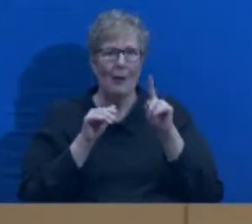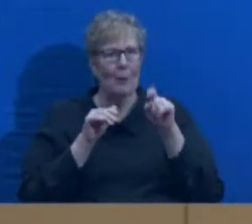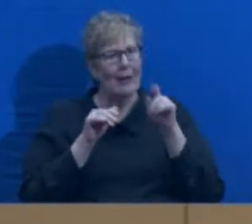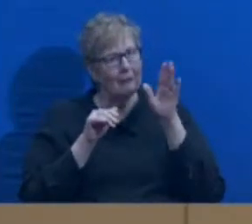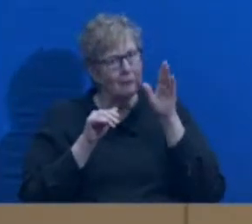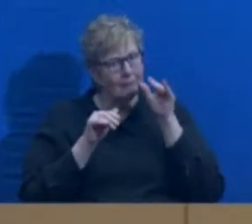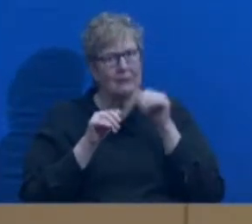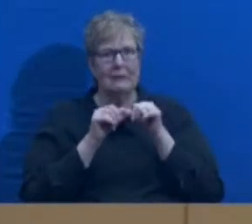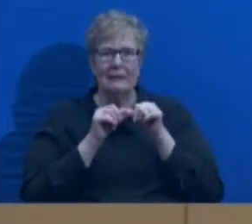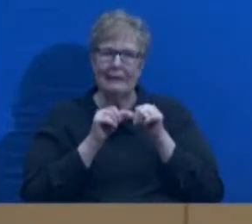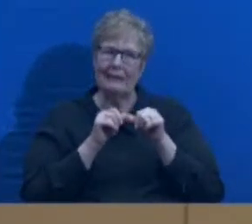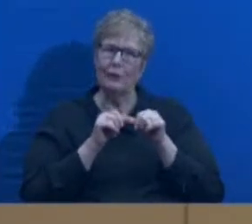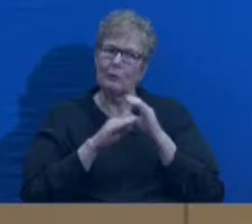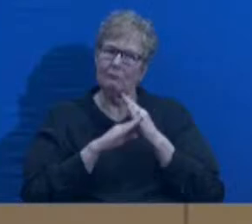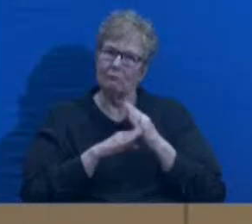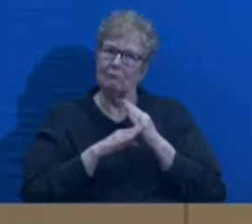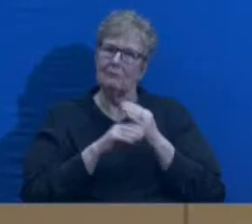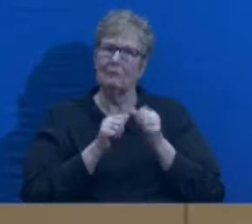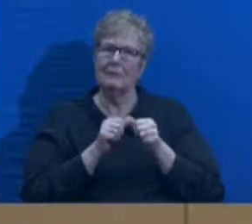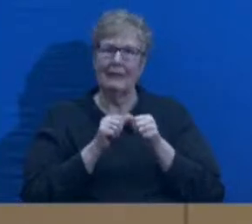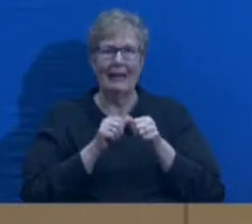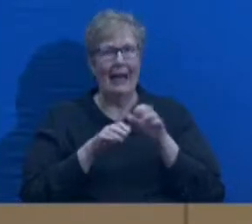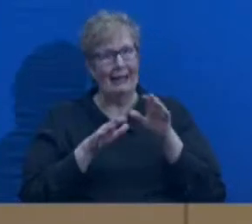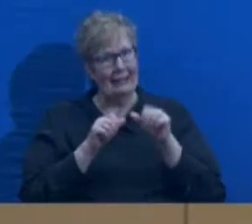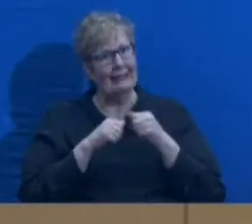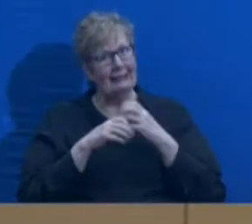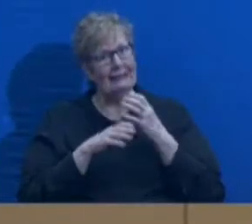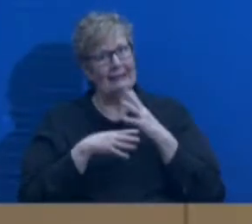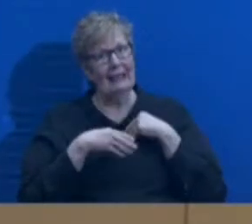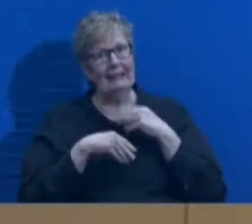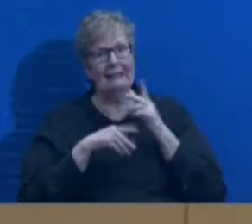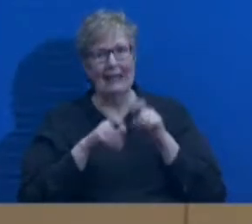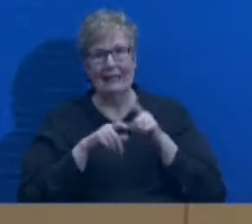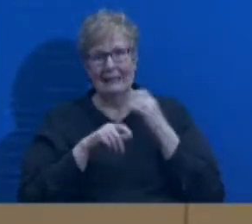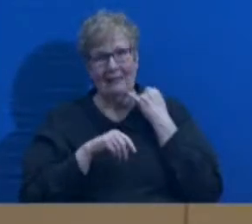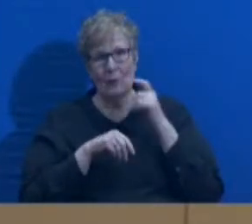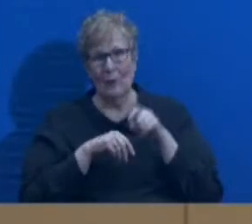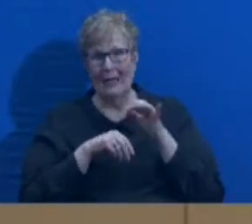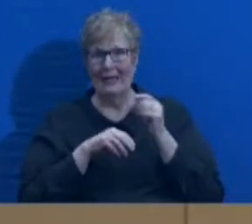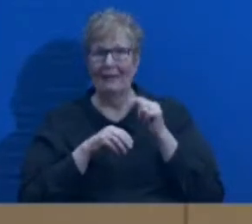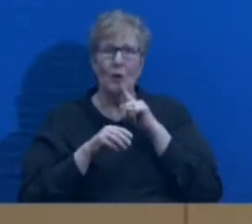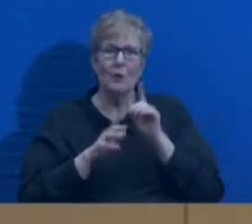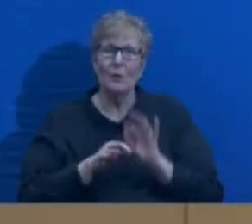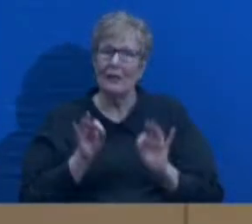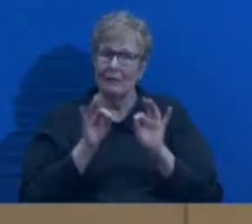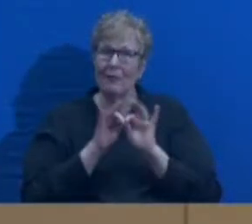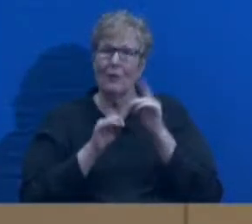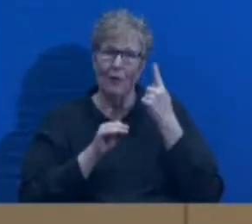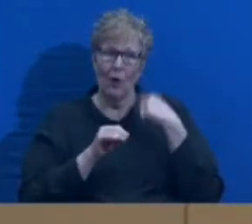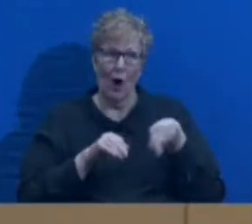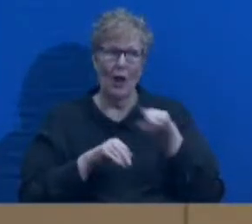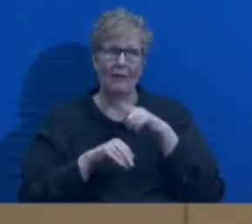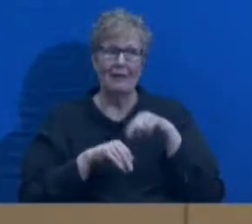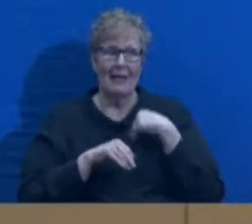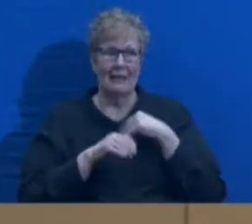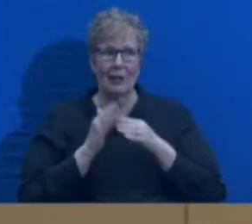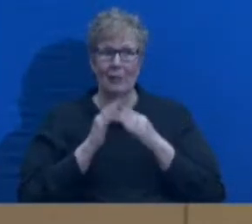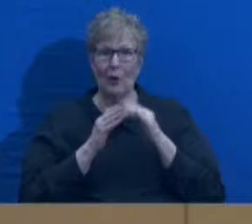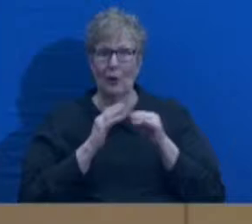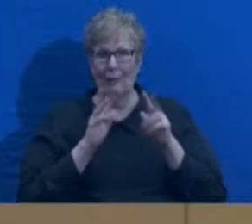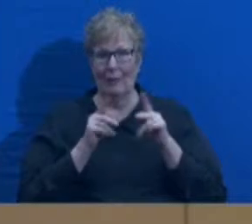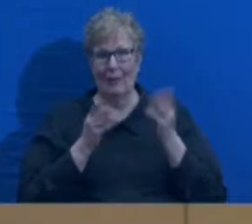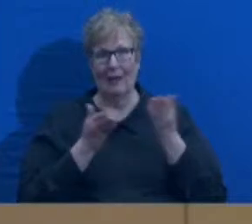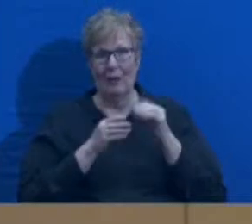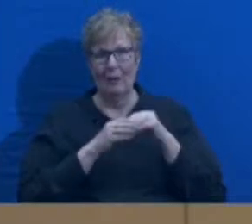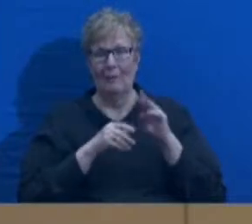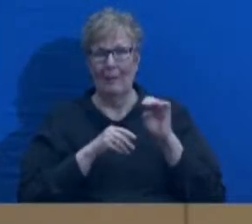with the preventive measures and get tested if you need it. Those are critical things for all of us as community members in Mecklenburg